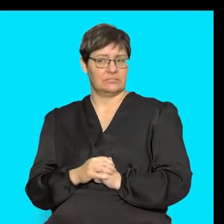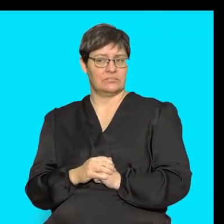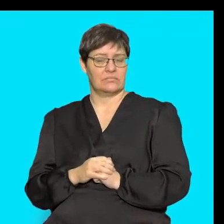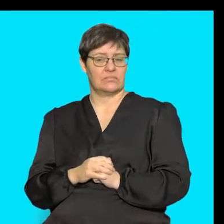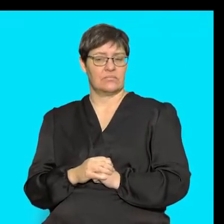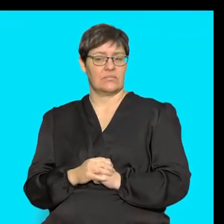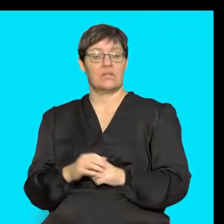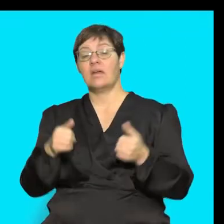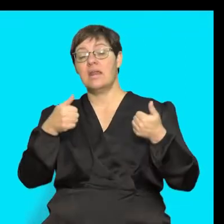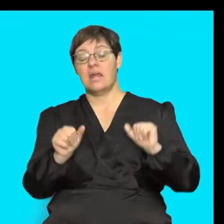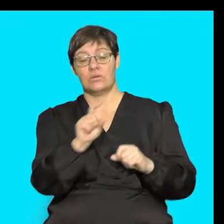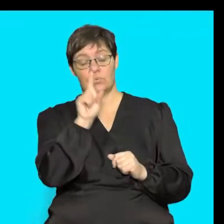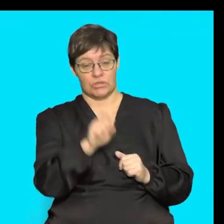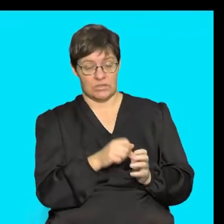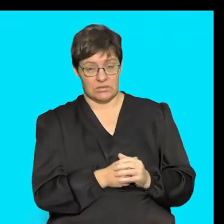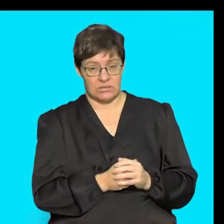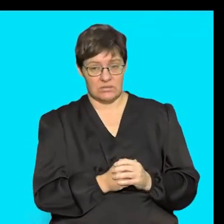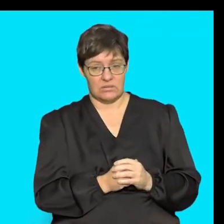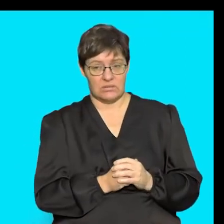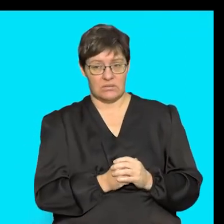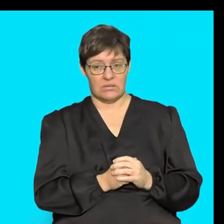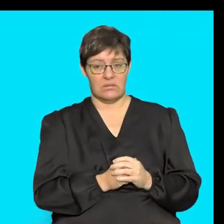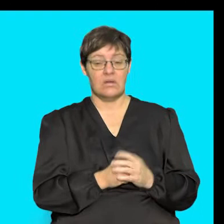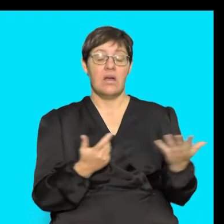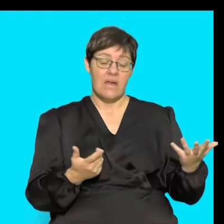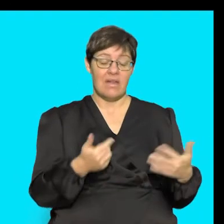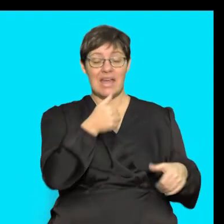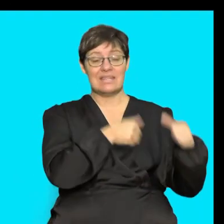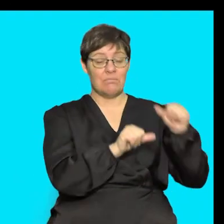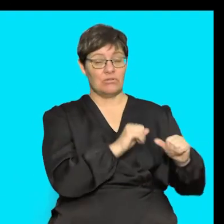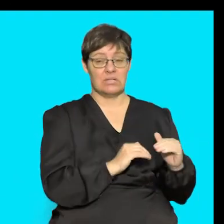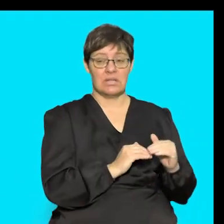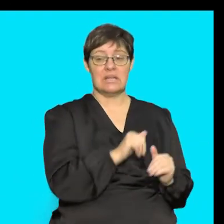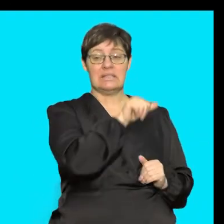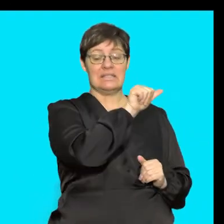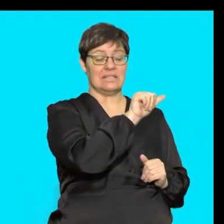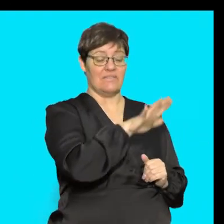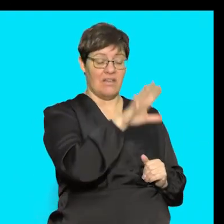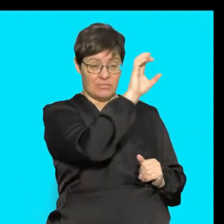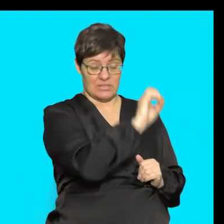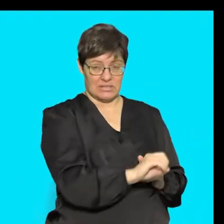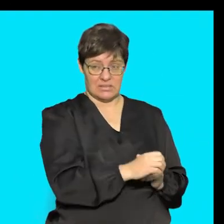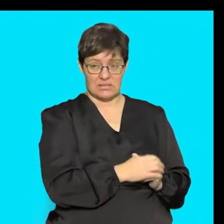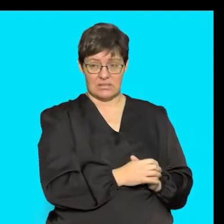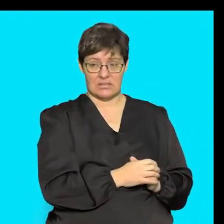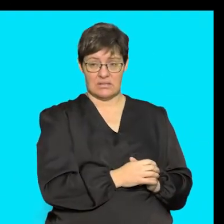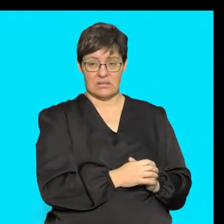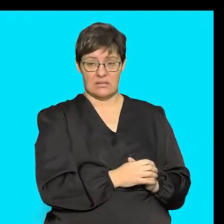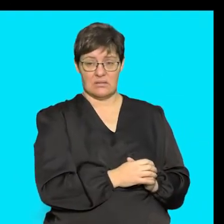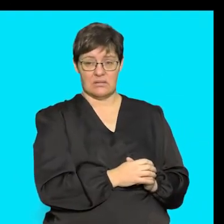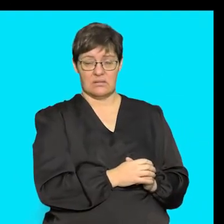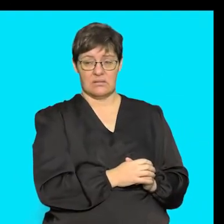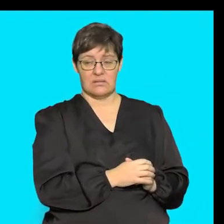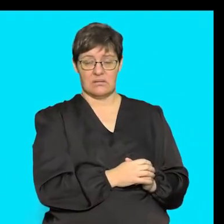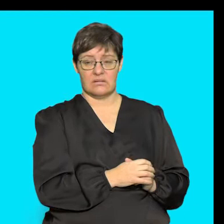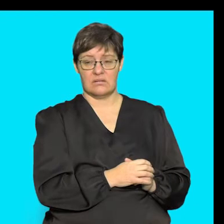you look at the data. Then the next question is, for a chemistry mark of 65%. Okay?